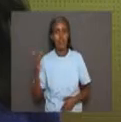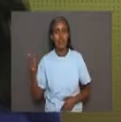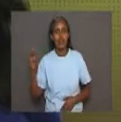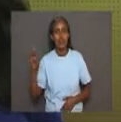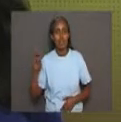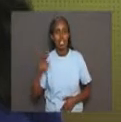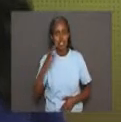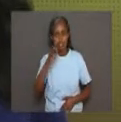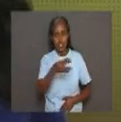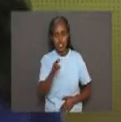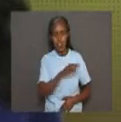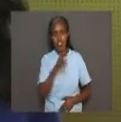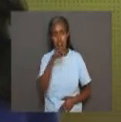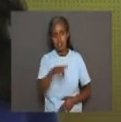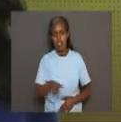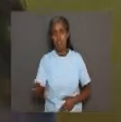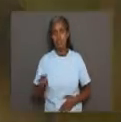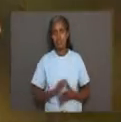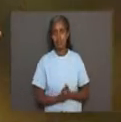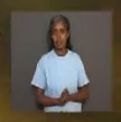charts and histograms.